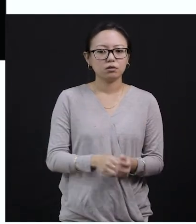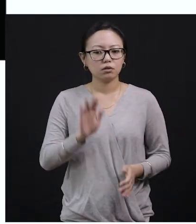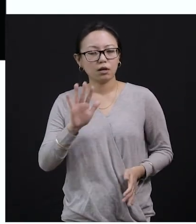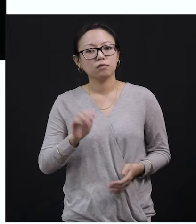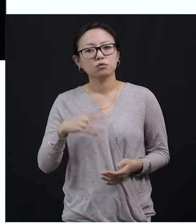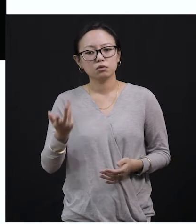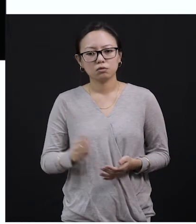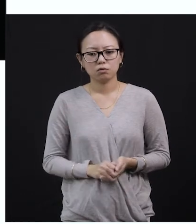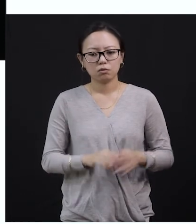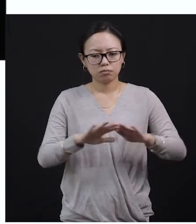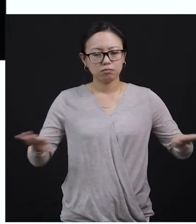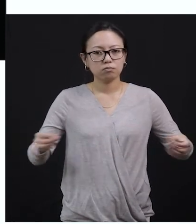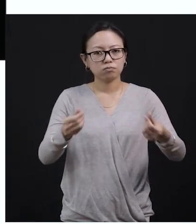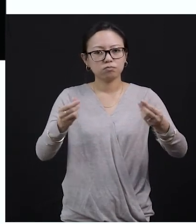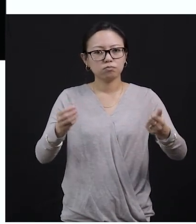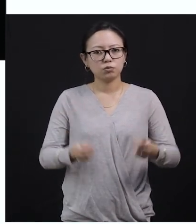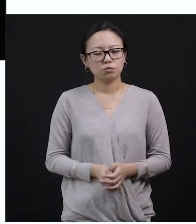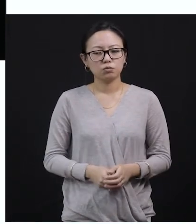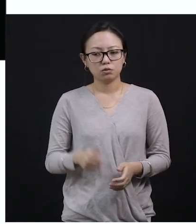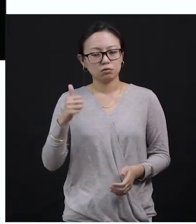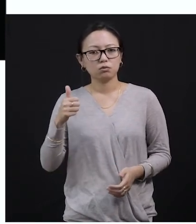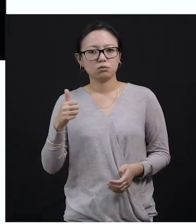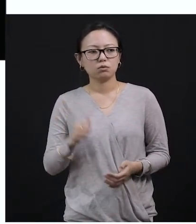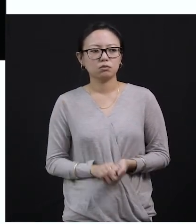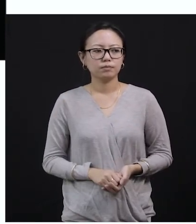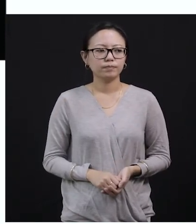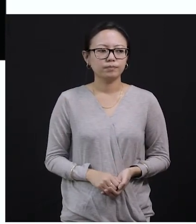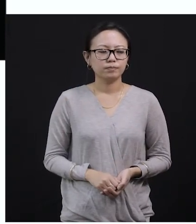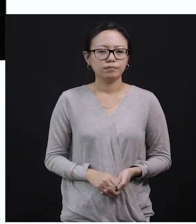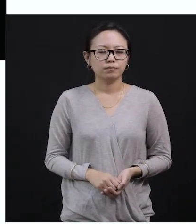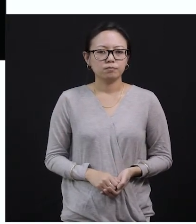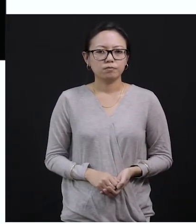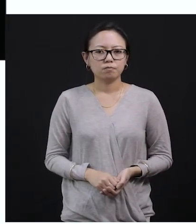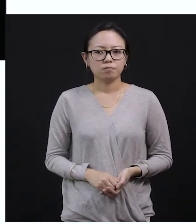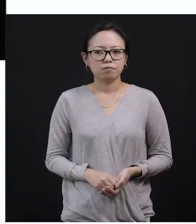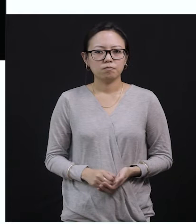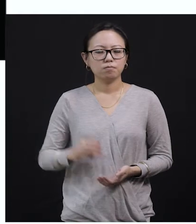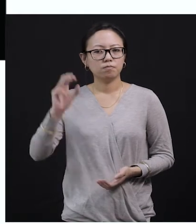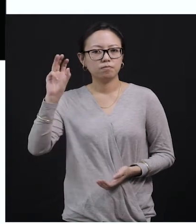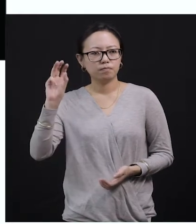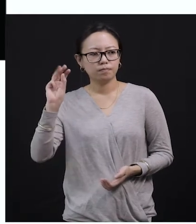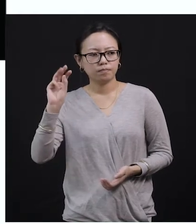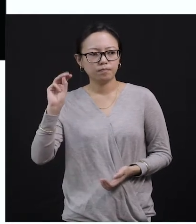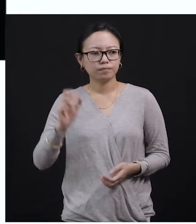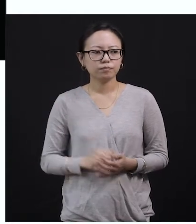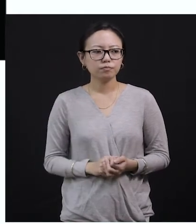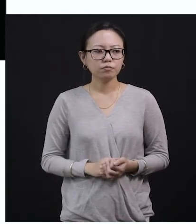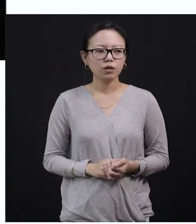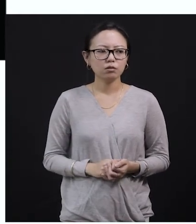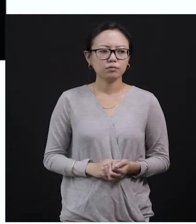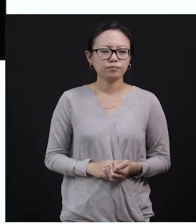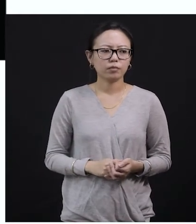able to grow crops. All right. Then number 3, the strategic location of the capital cities.